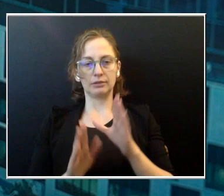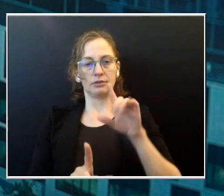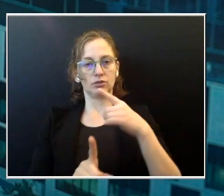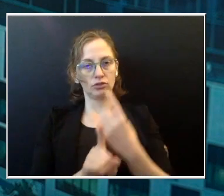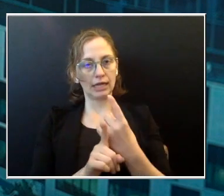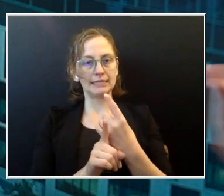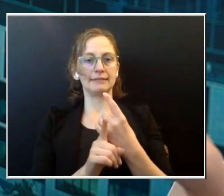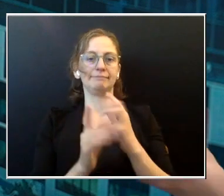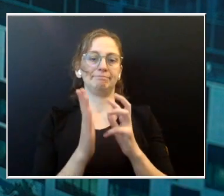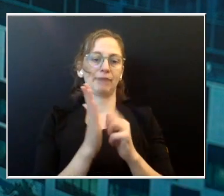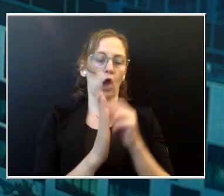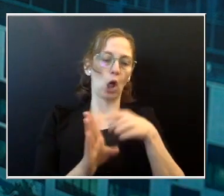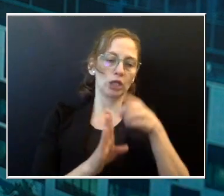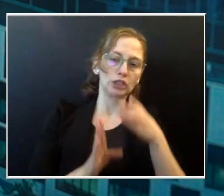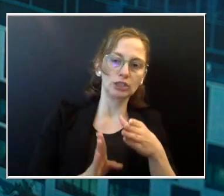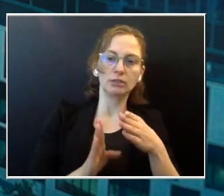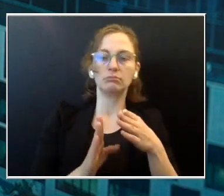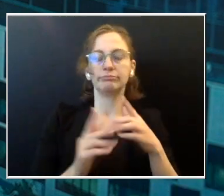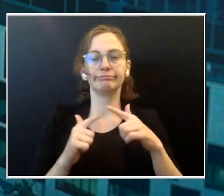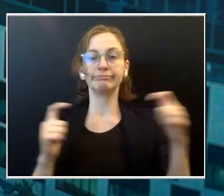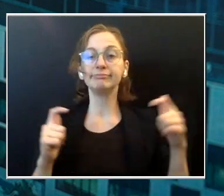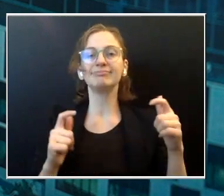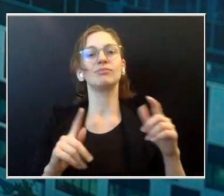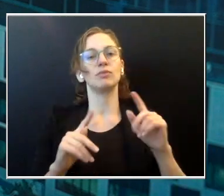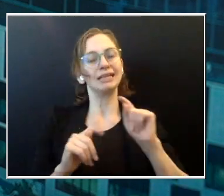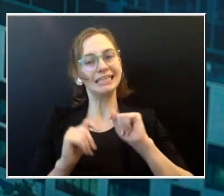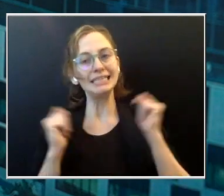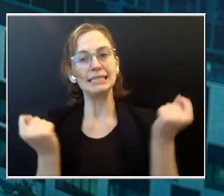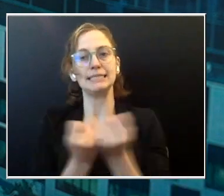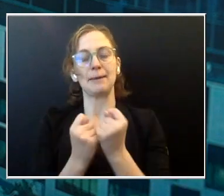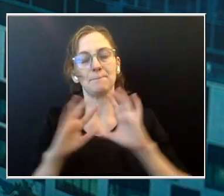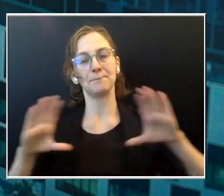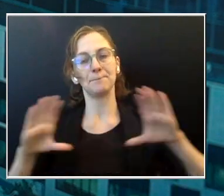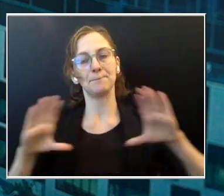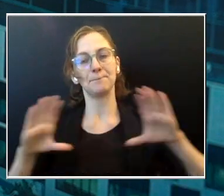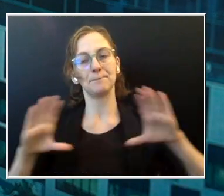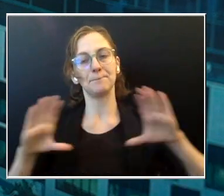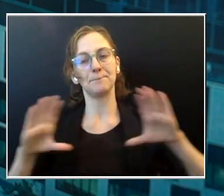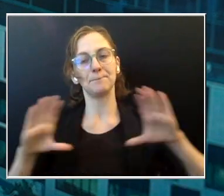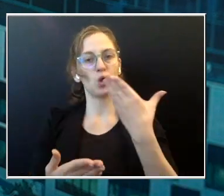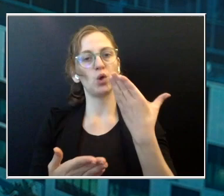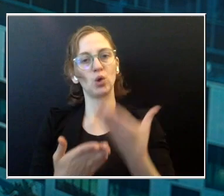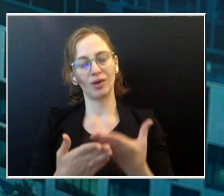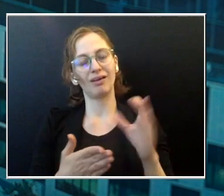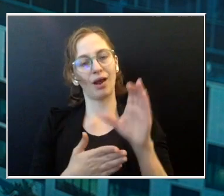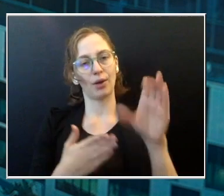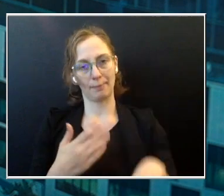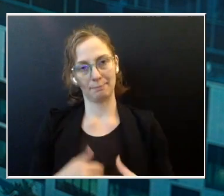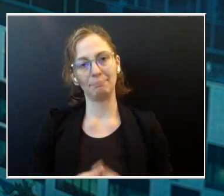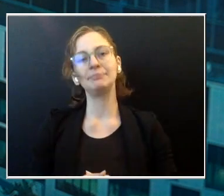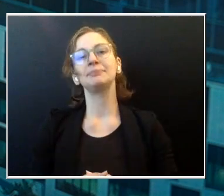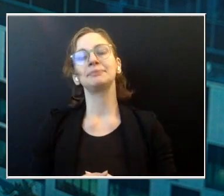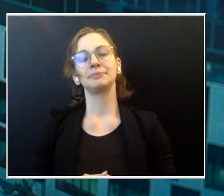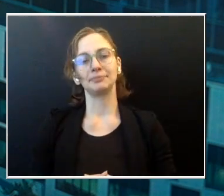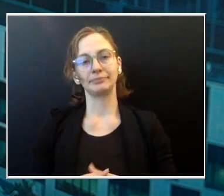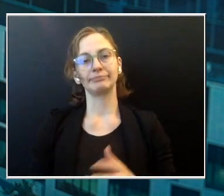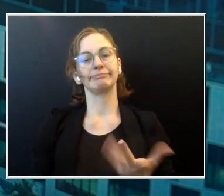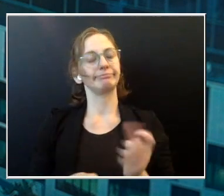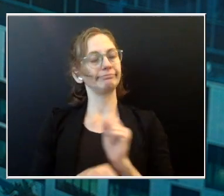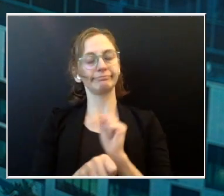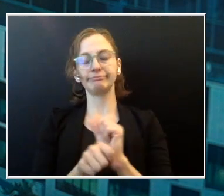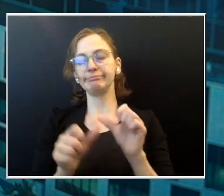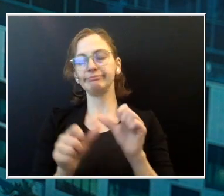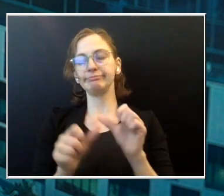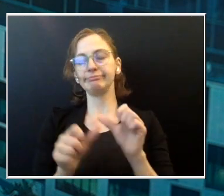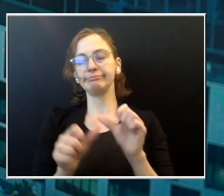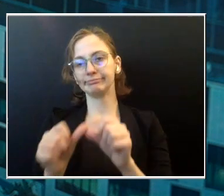team that gives patients great long-term outcomes and also works with them during their treatments to manage those symptoms. And like I said, I